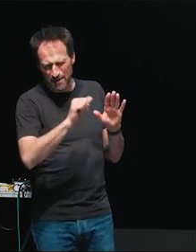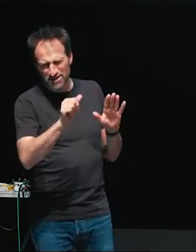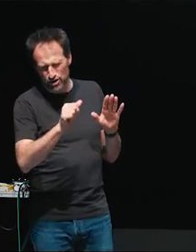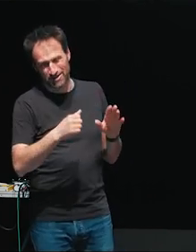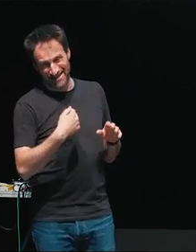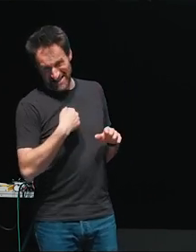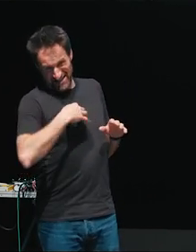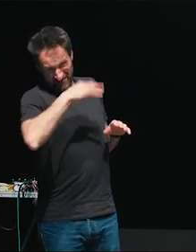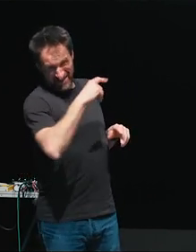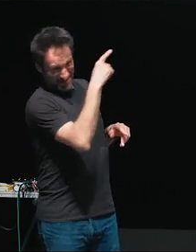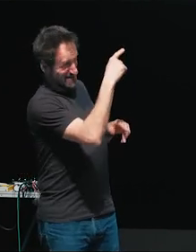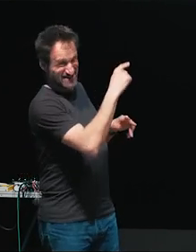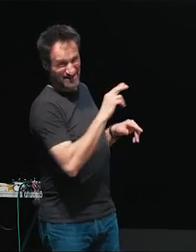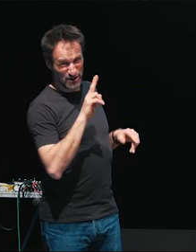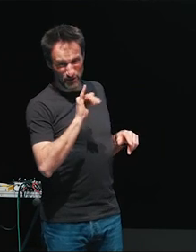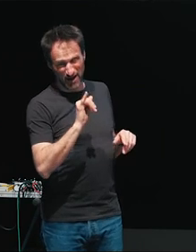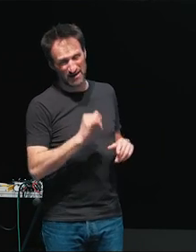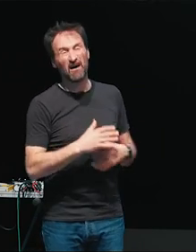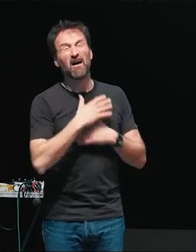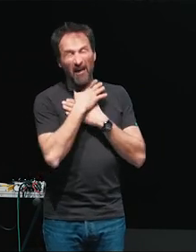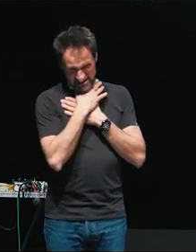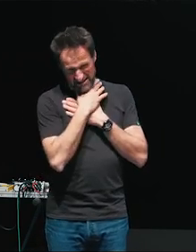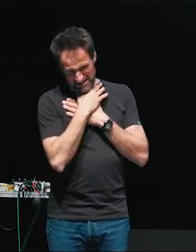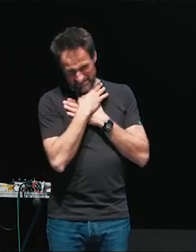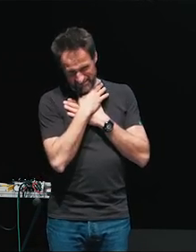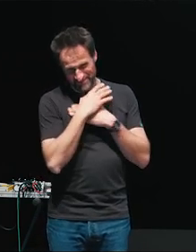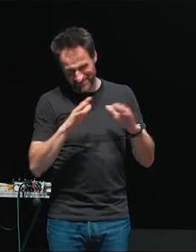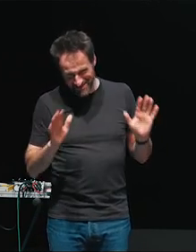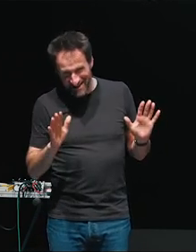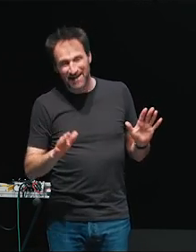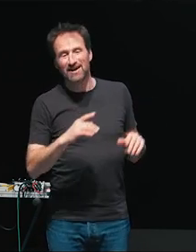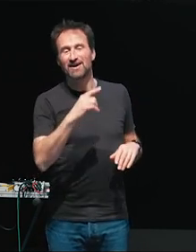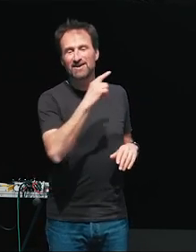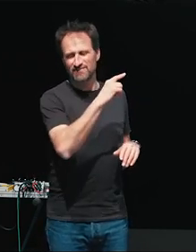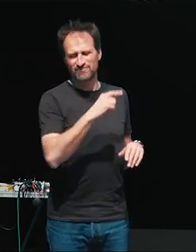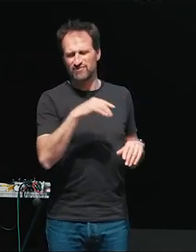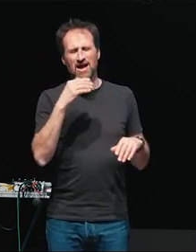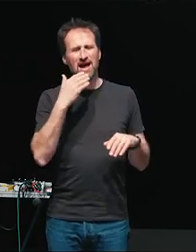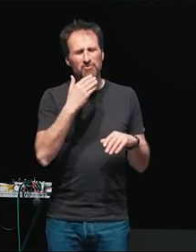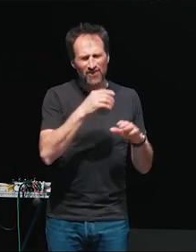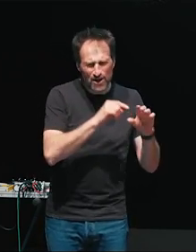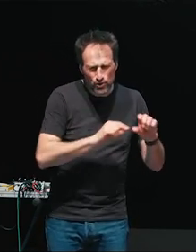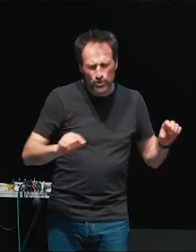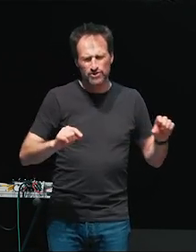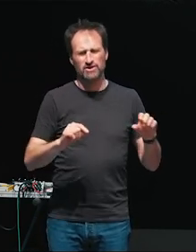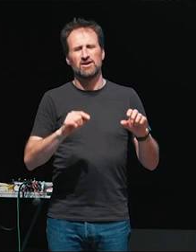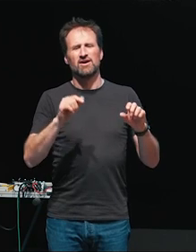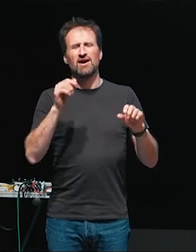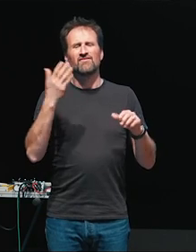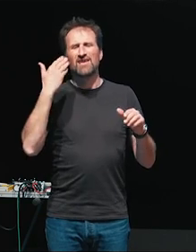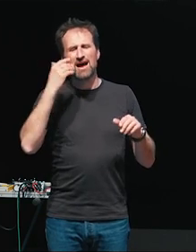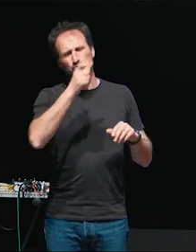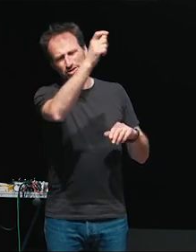ugly. It has a drop-down over there, a list of recommendation, ads on top, ads on the side, a search